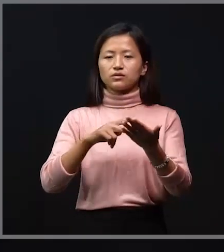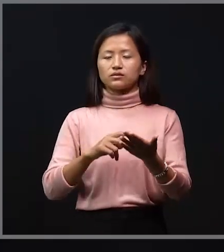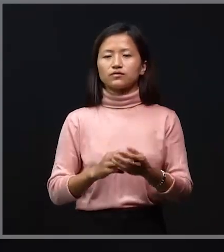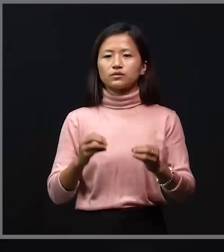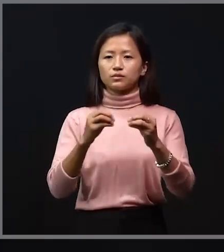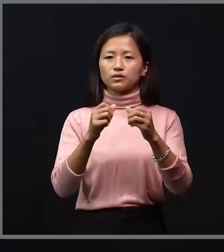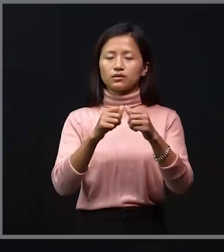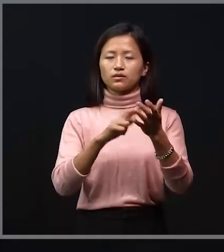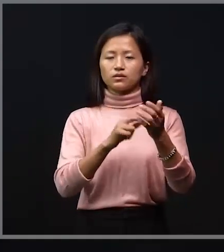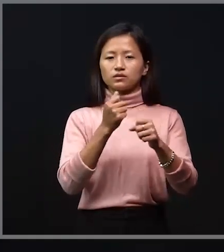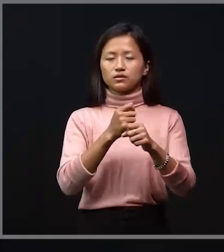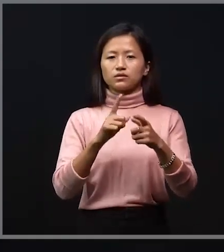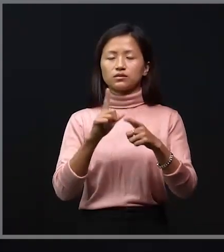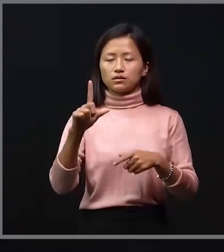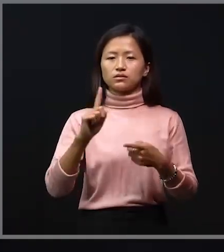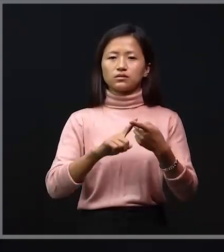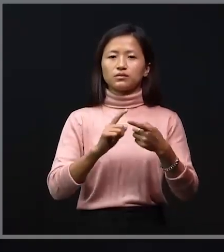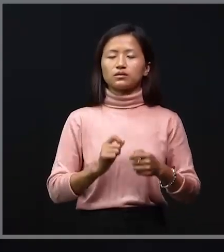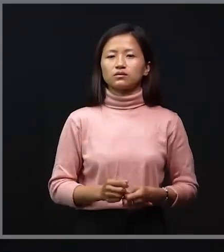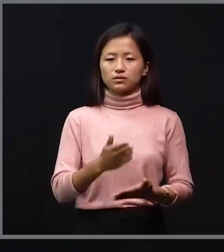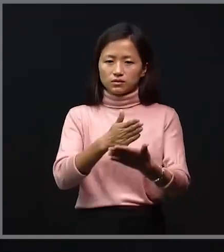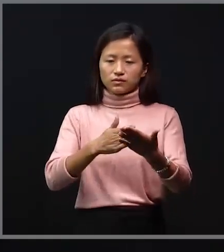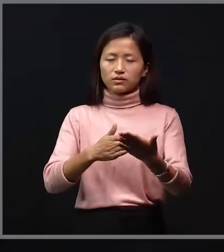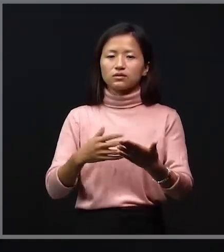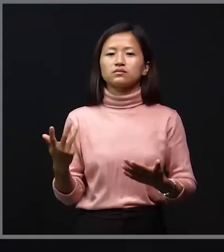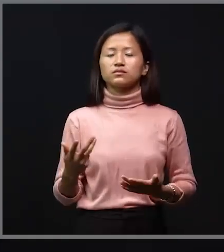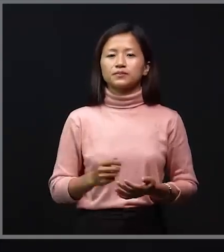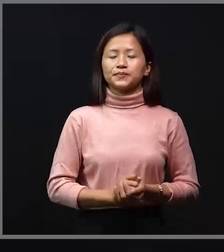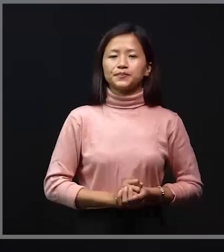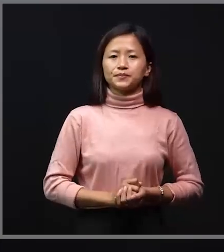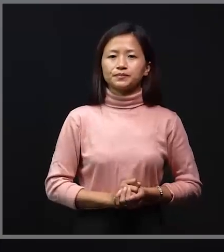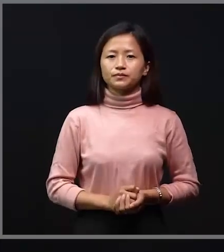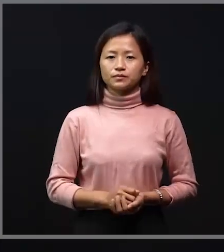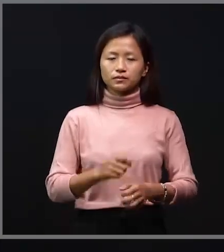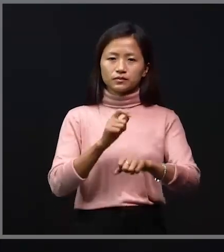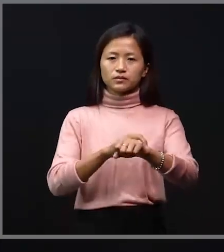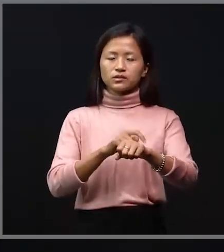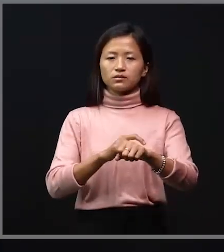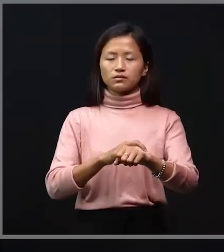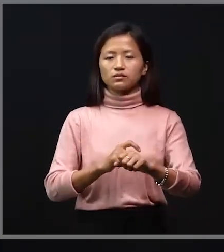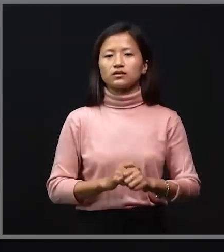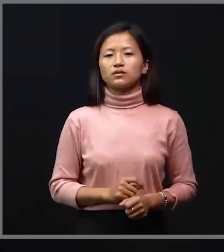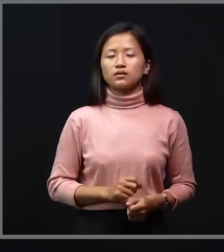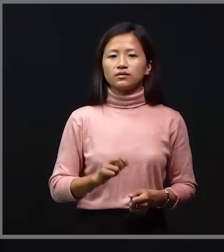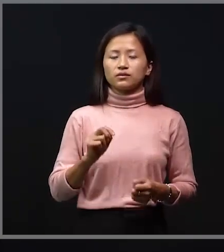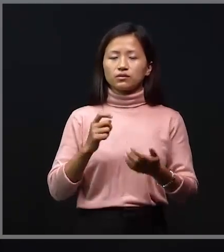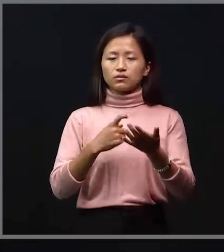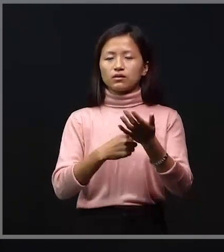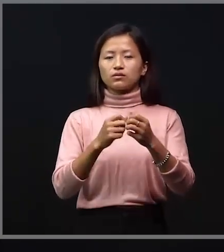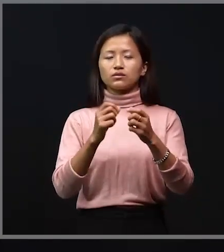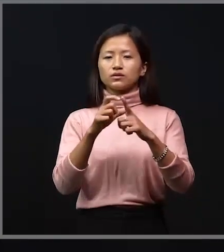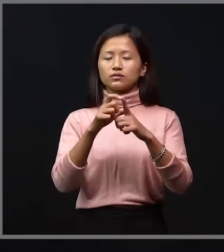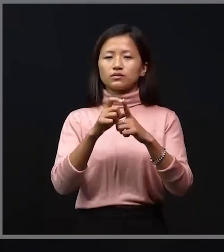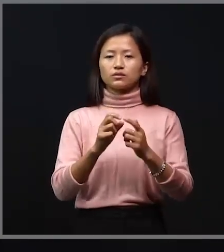Bengal, why Bengal was divided. The Britishers, during the time Lord Curzon, he was the viceroy, okay,